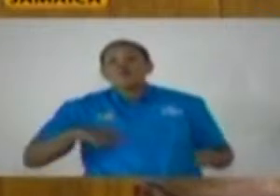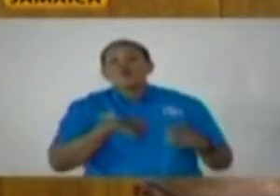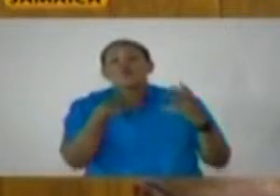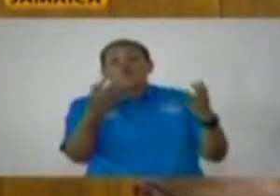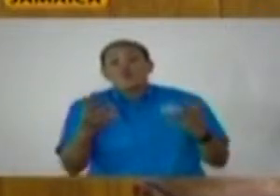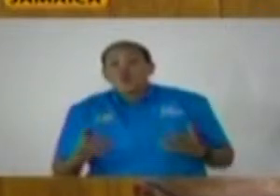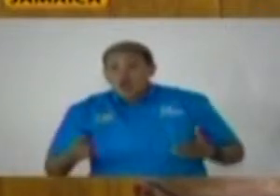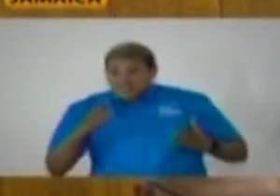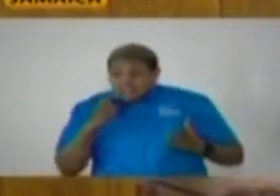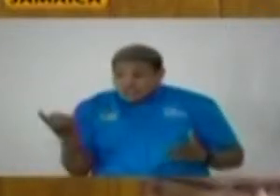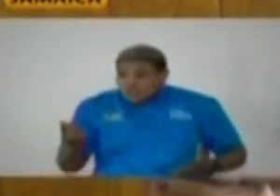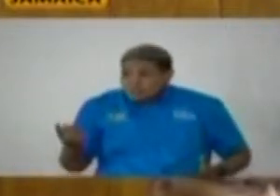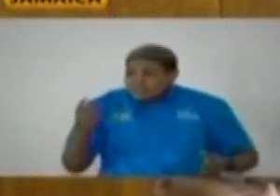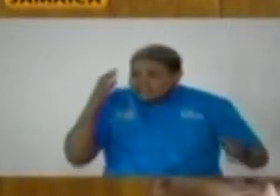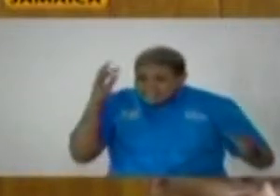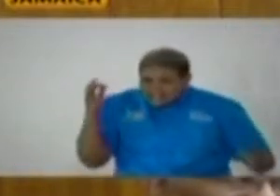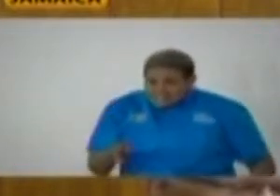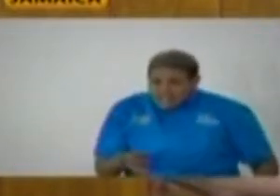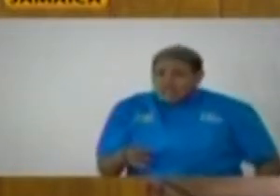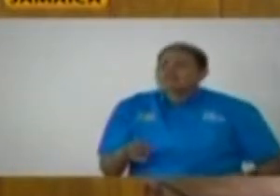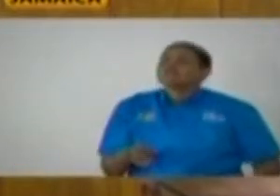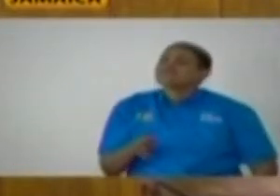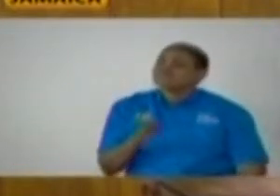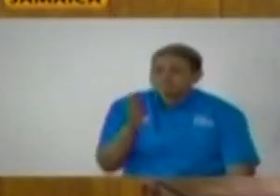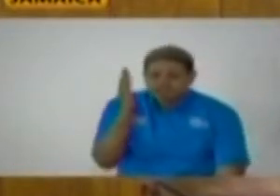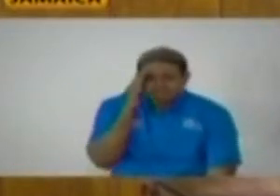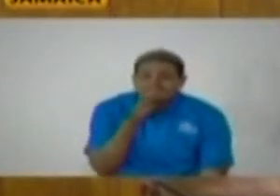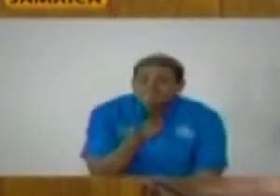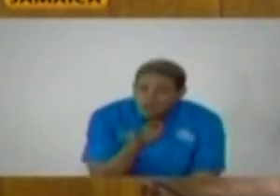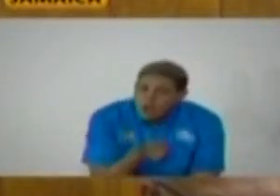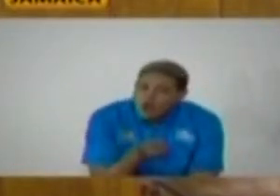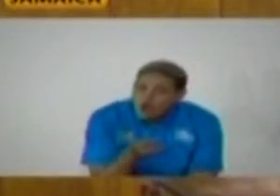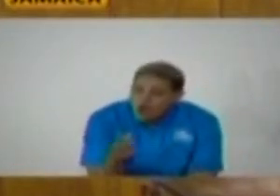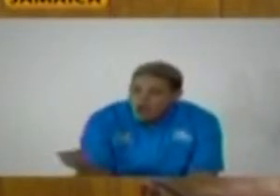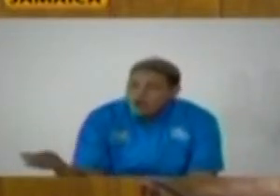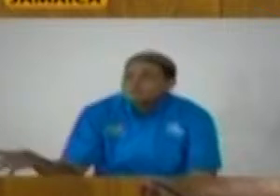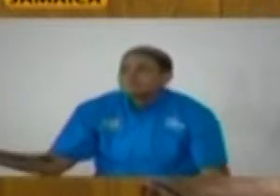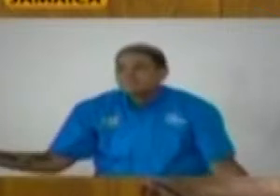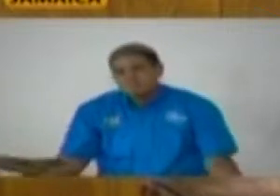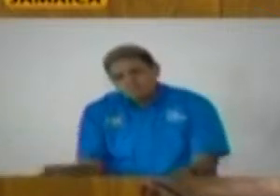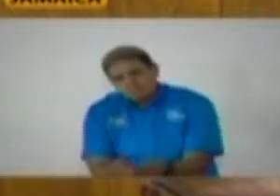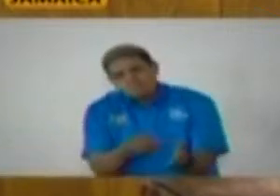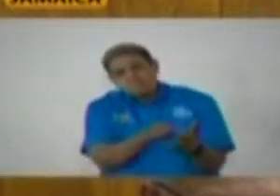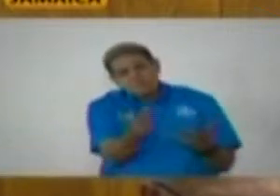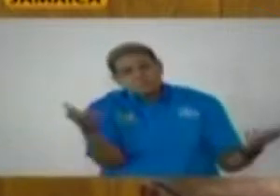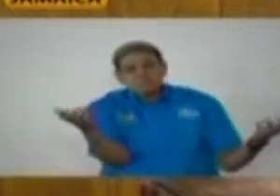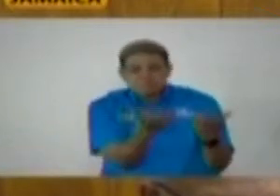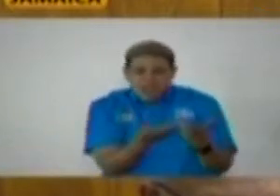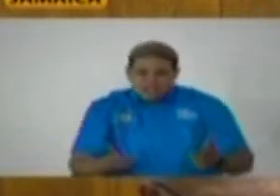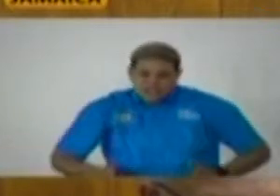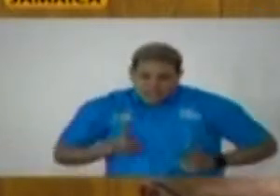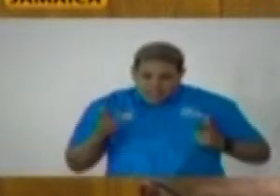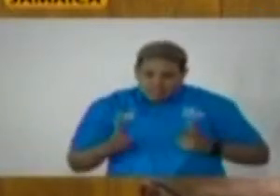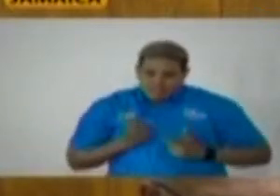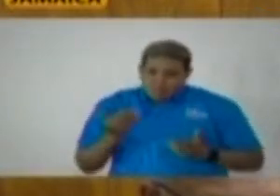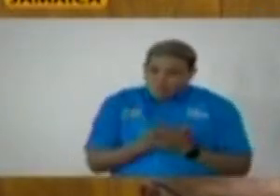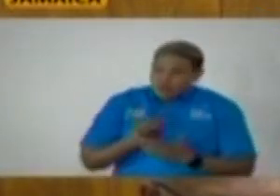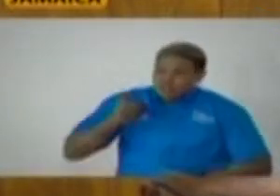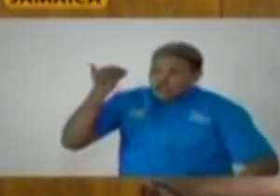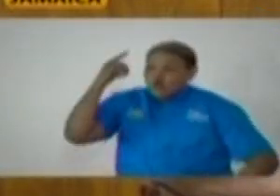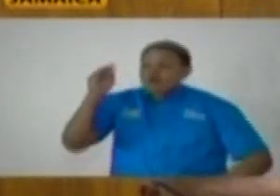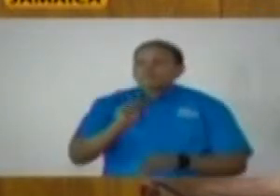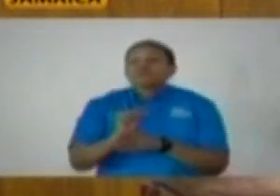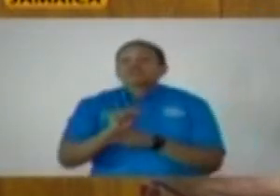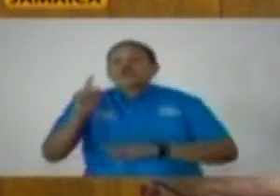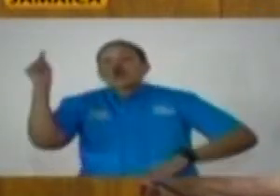is a mechanism that objectively determines that. And I hope when the minister comes next month, he